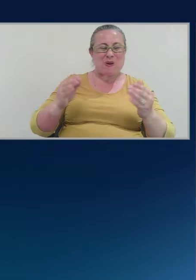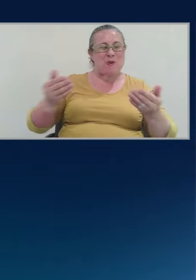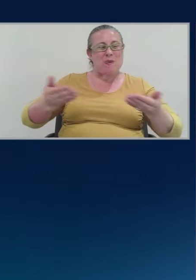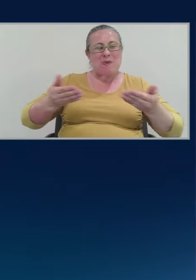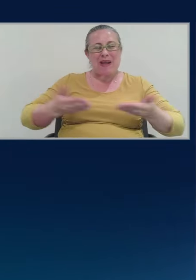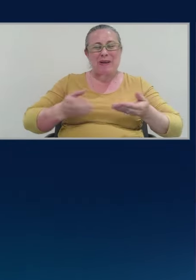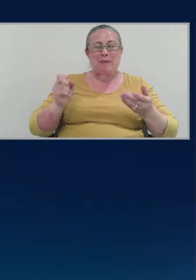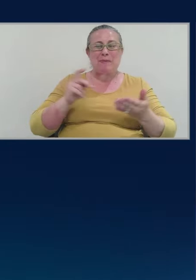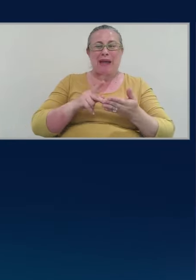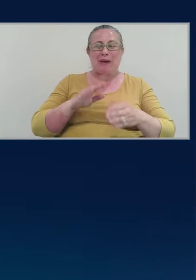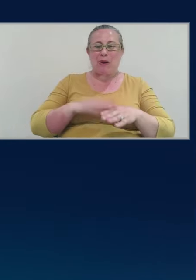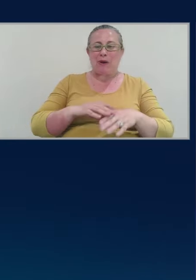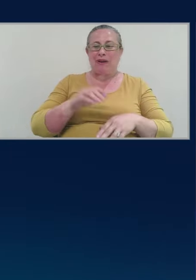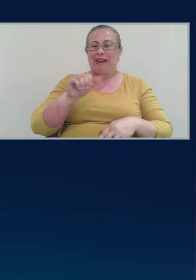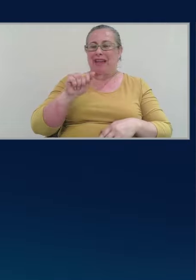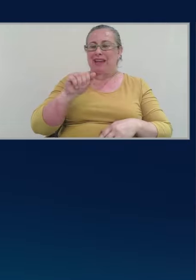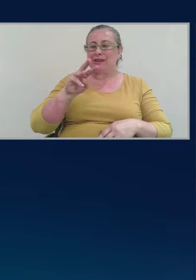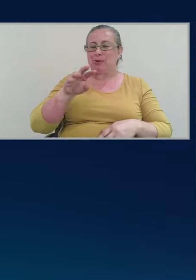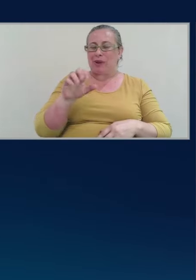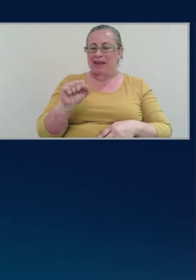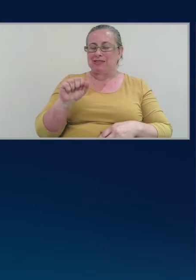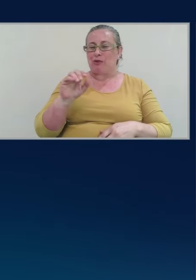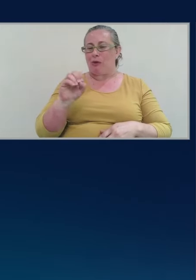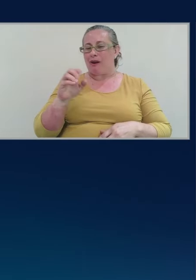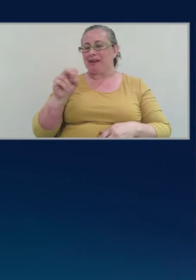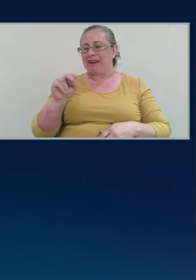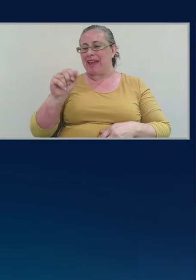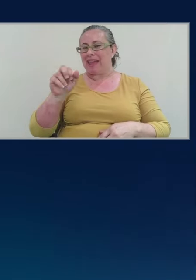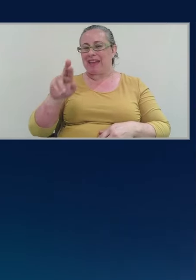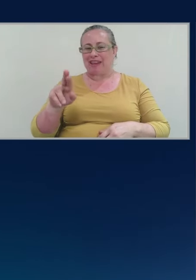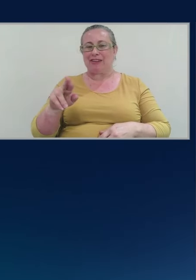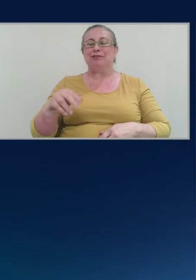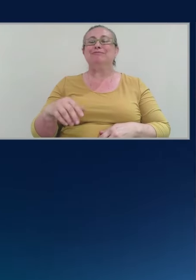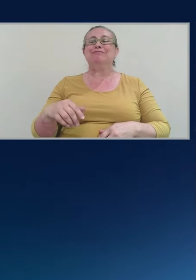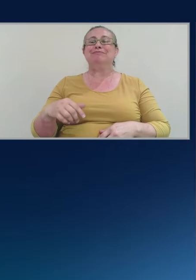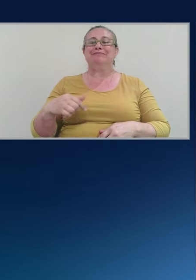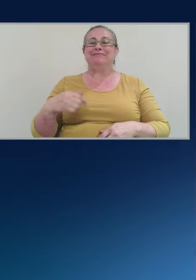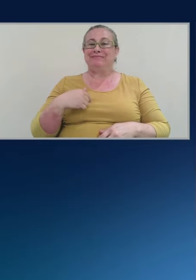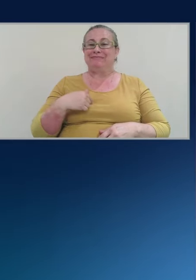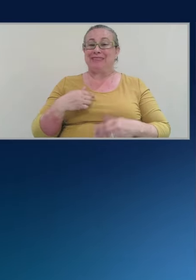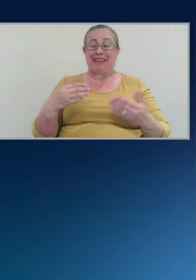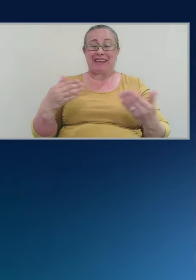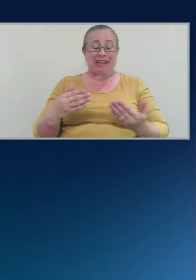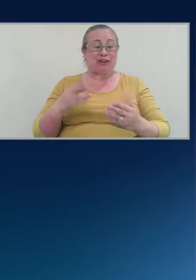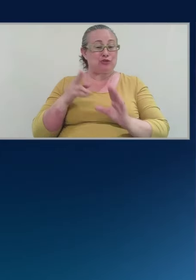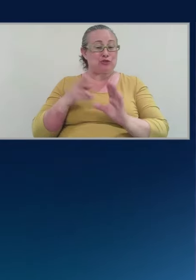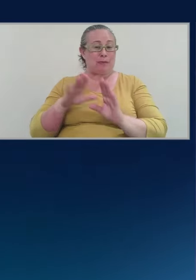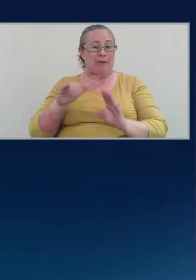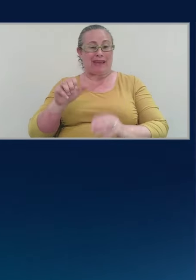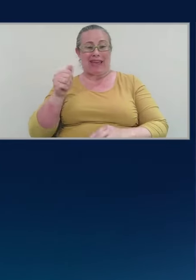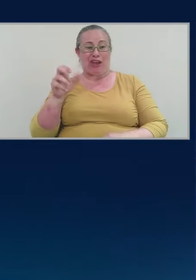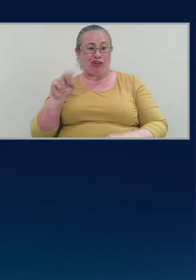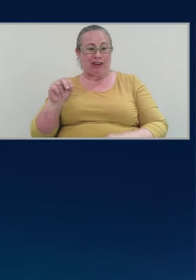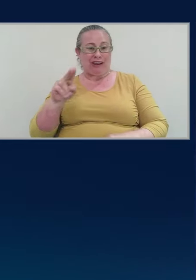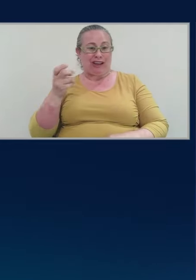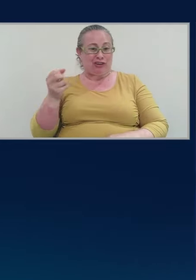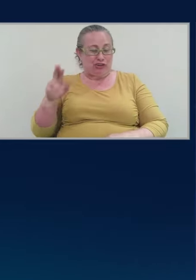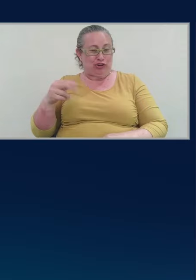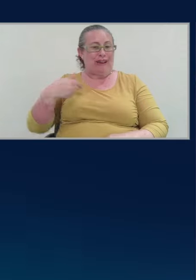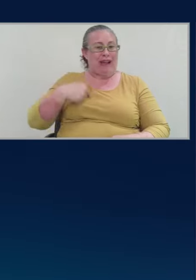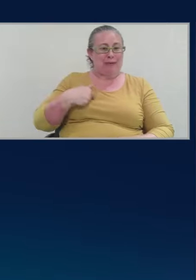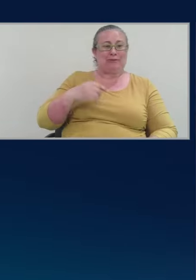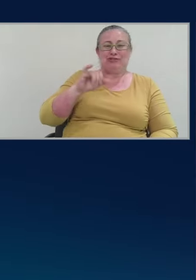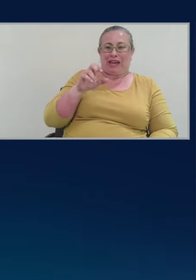AWS OnAir. I'm Jasmine Kyles. I'm a manager of product management here at AWS, and I am joined by Aaron Hunter and